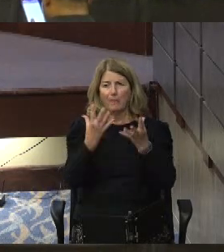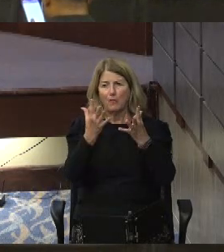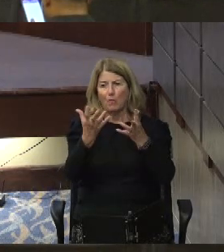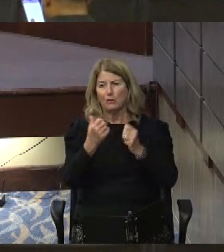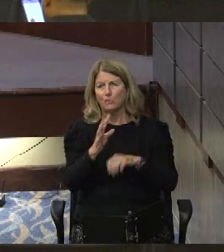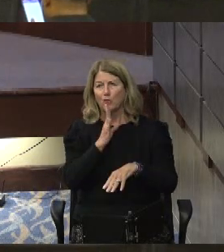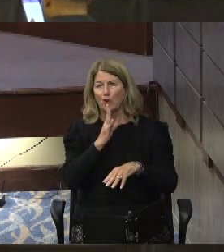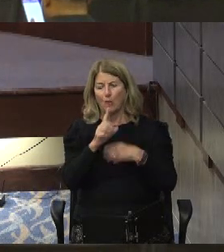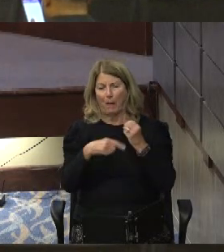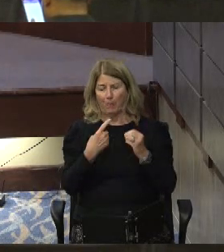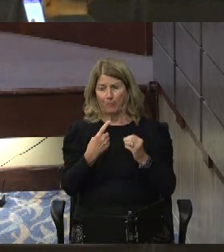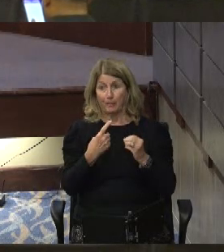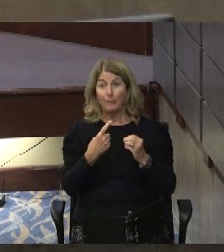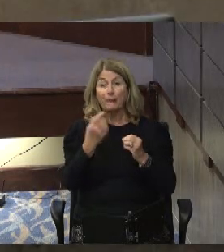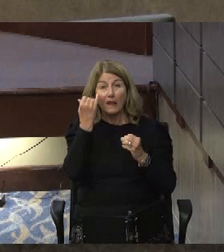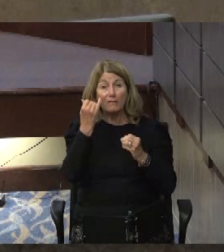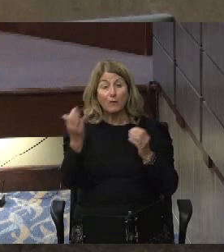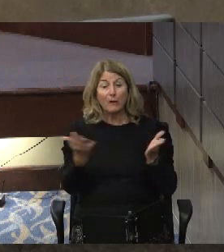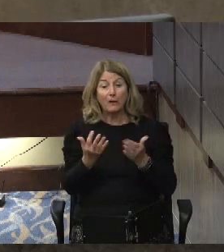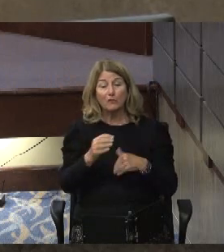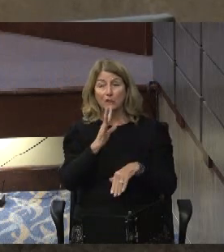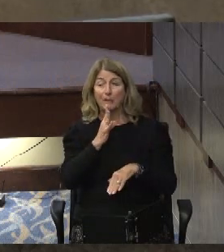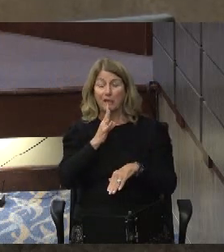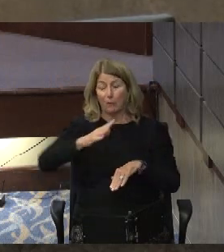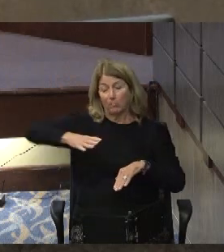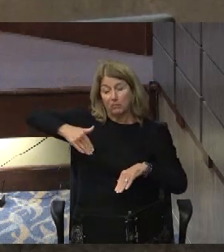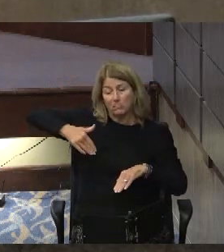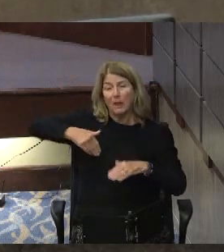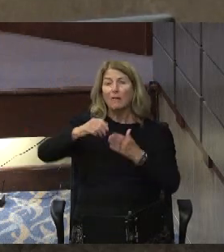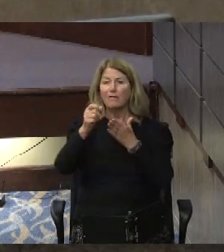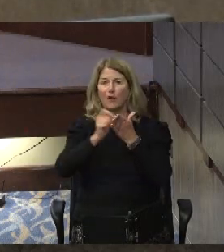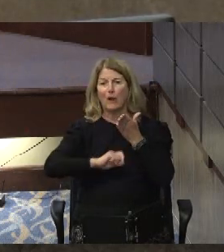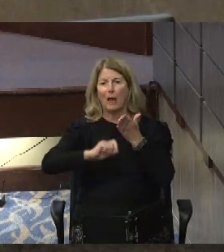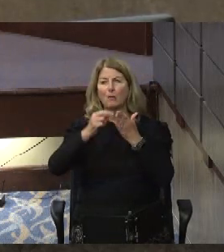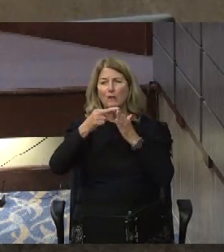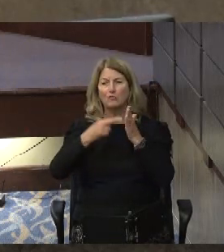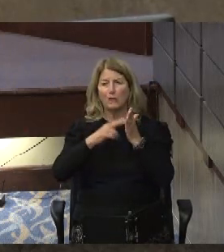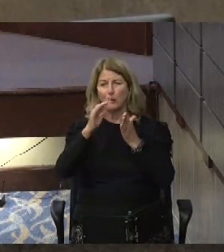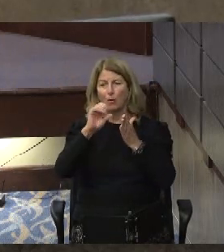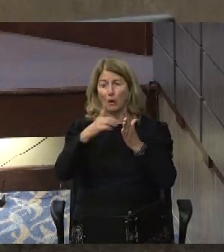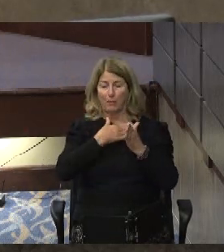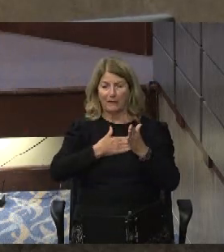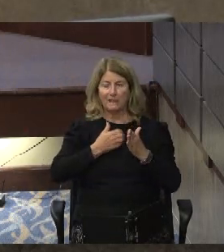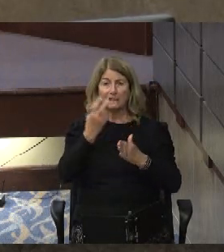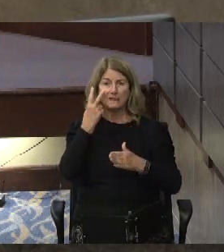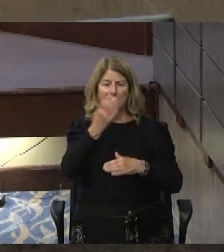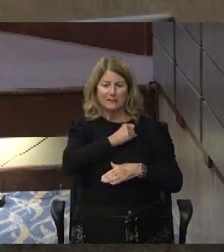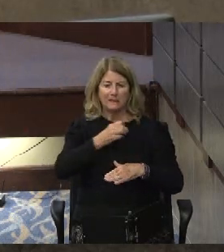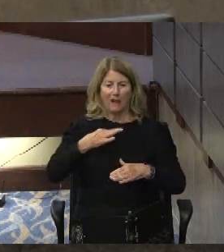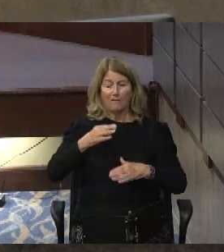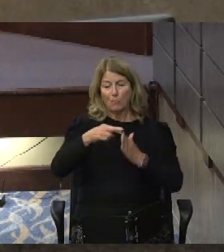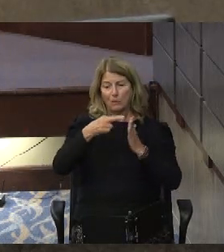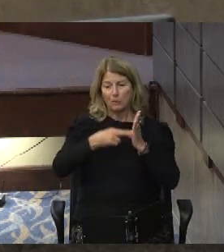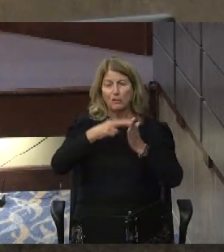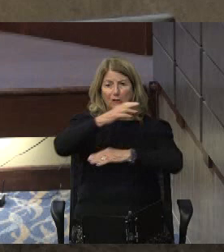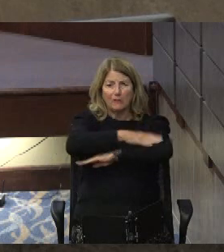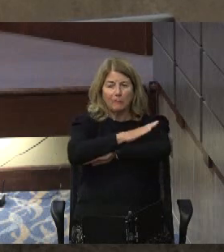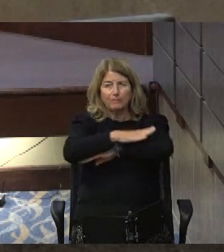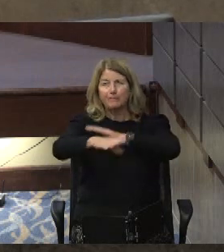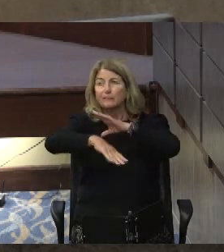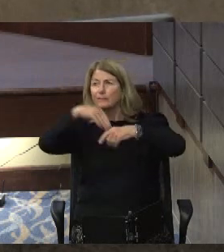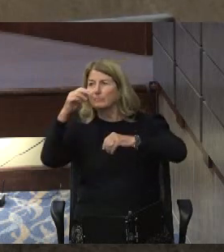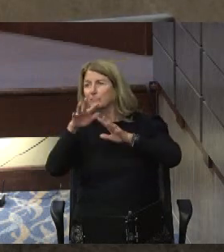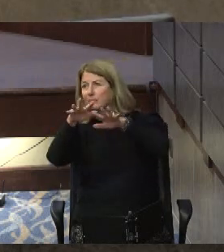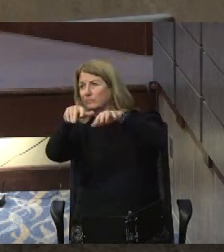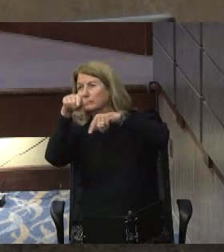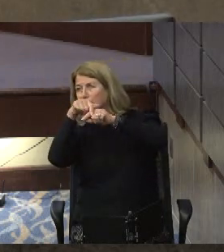to address. If you're here to speak and have not filled out a registration card, please see the city secretary staff at the registration table outside of the auditorium to